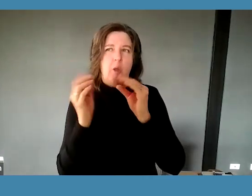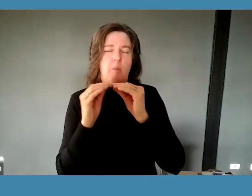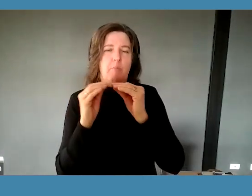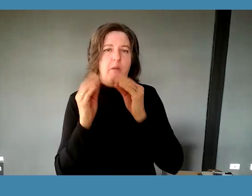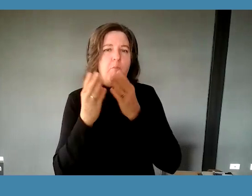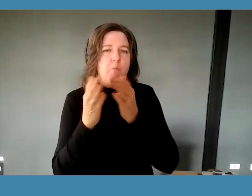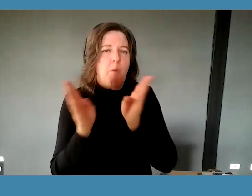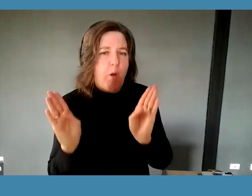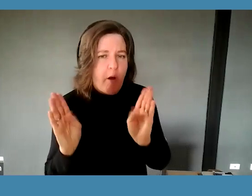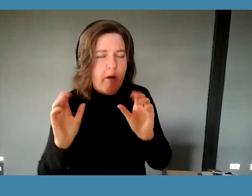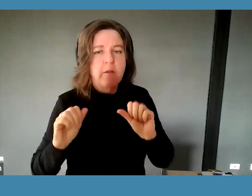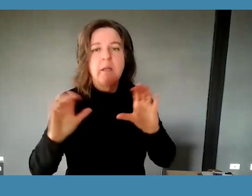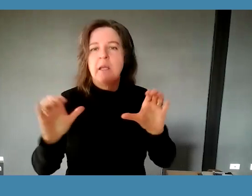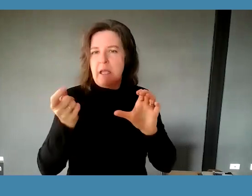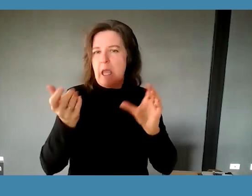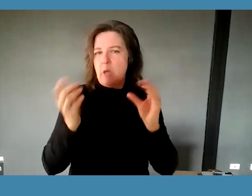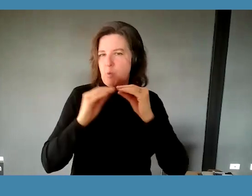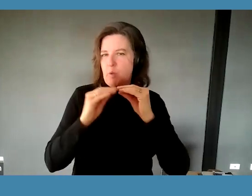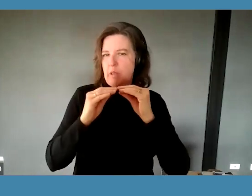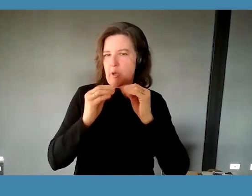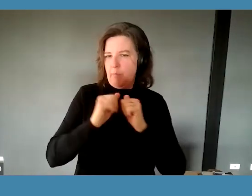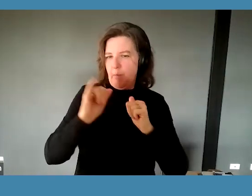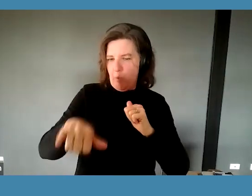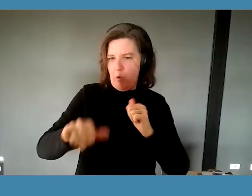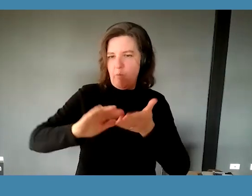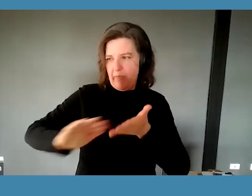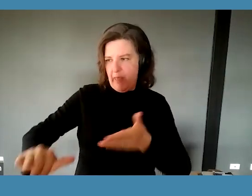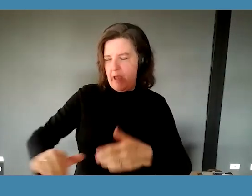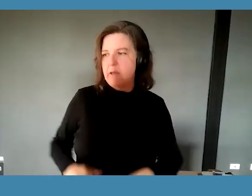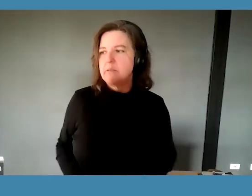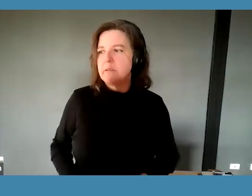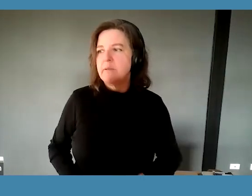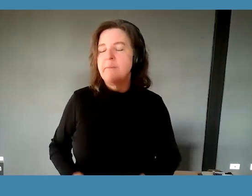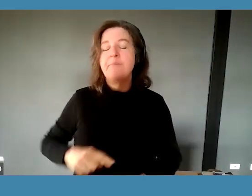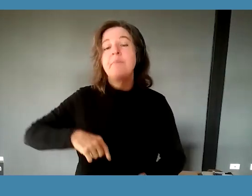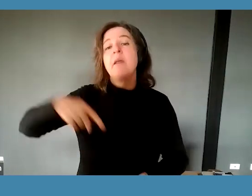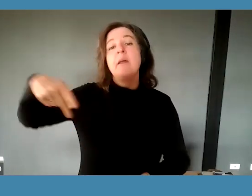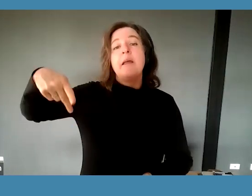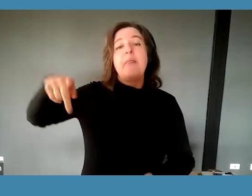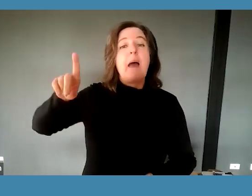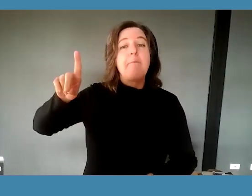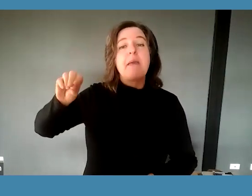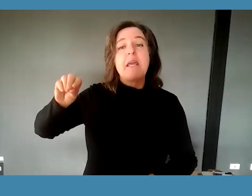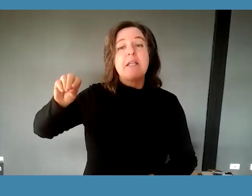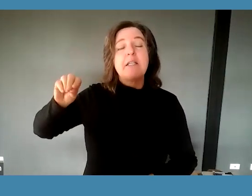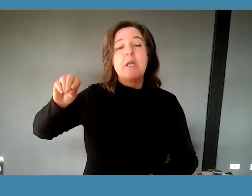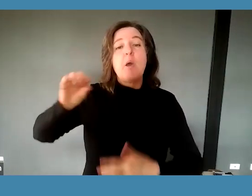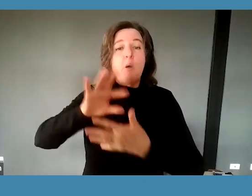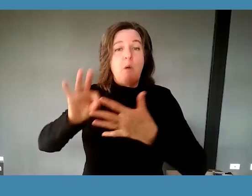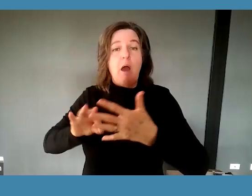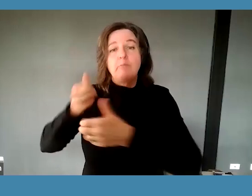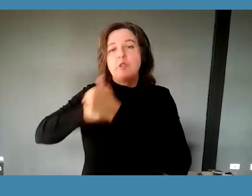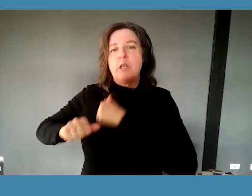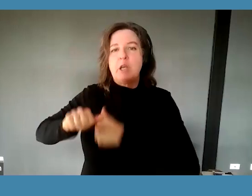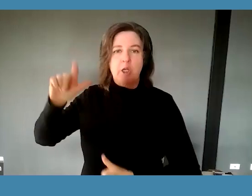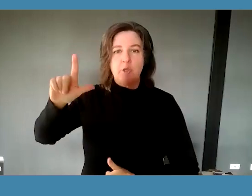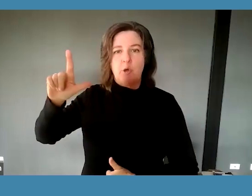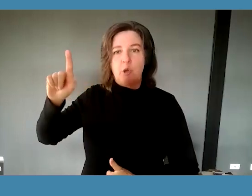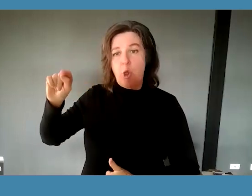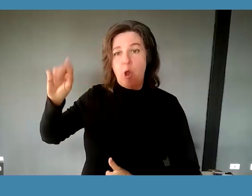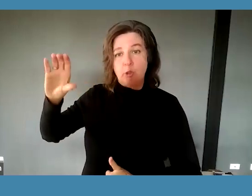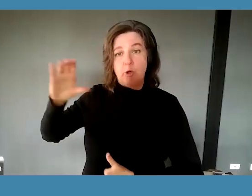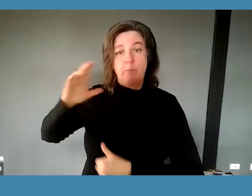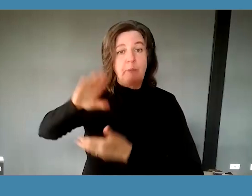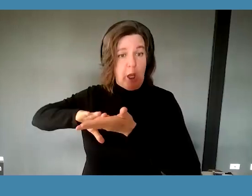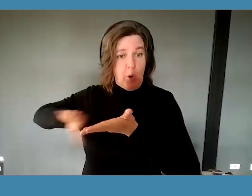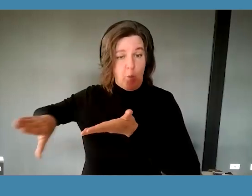do a little bit more with it. The PDO option under the long-term care waiver does allow you